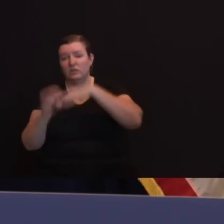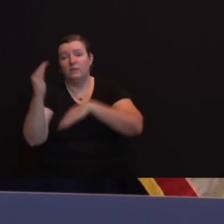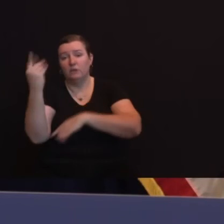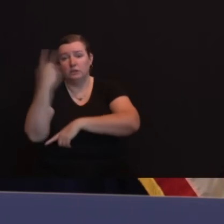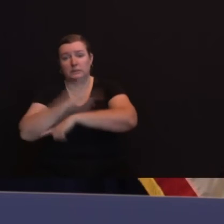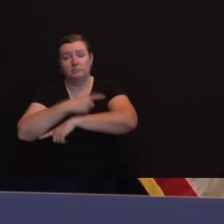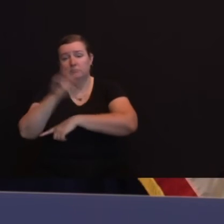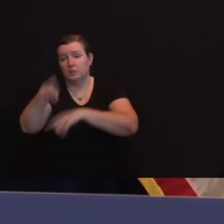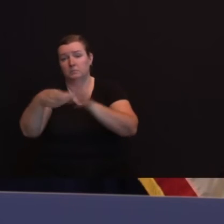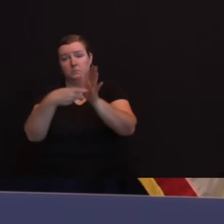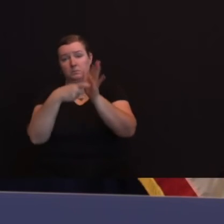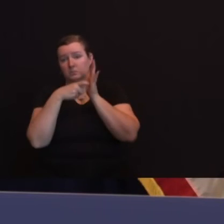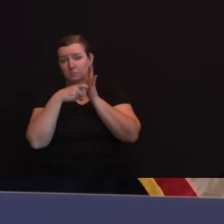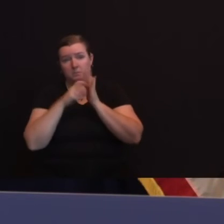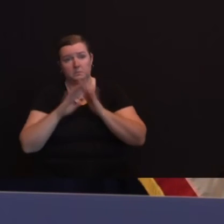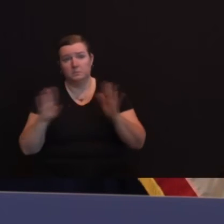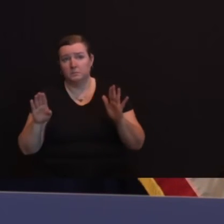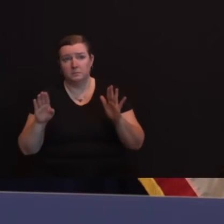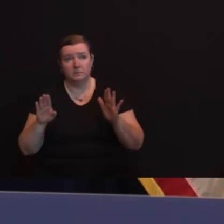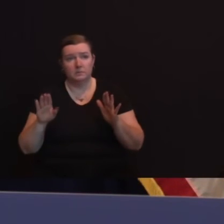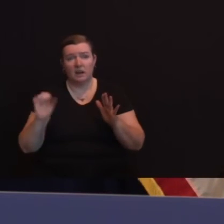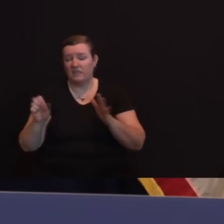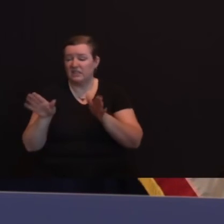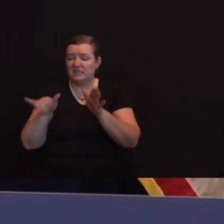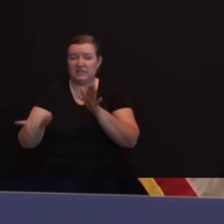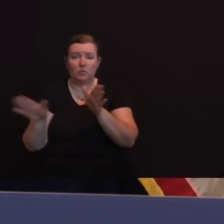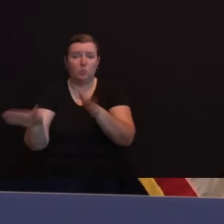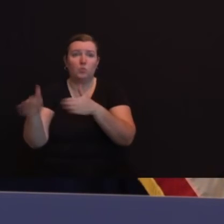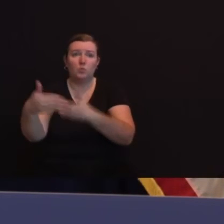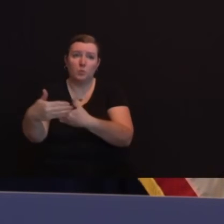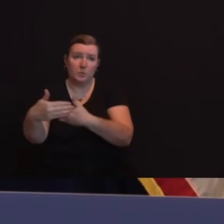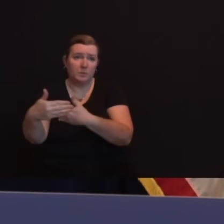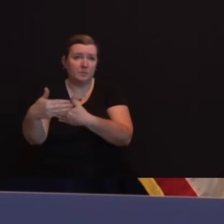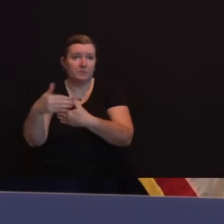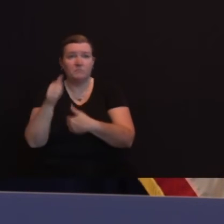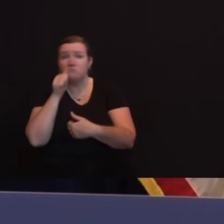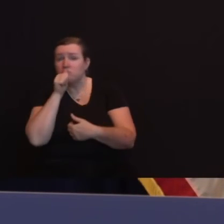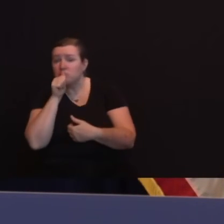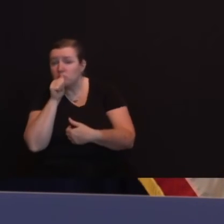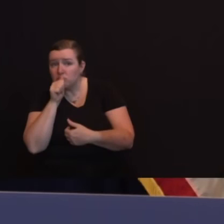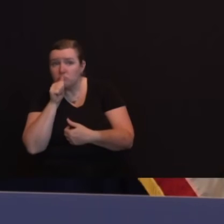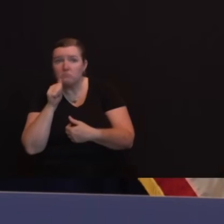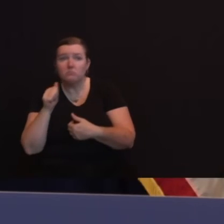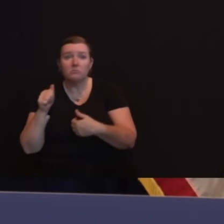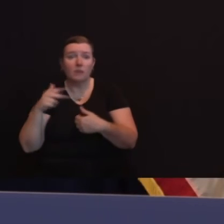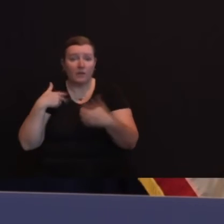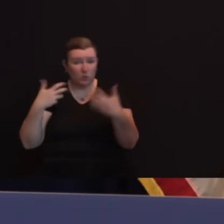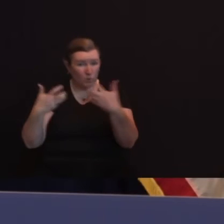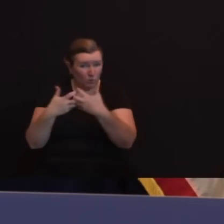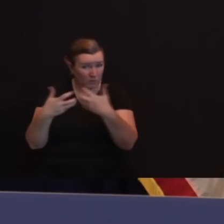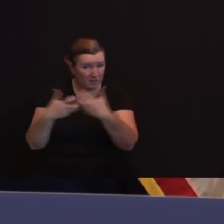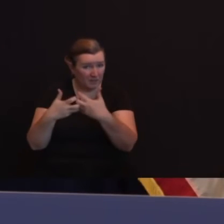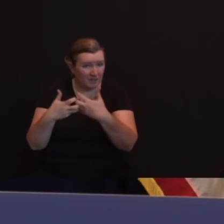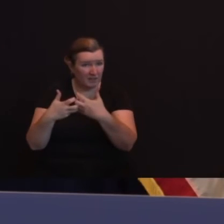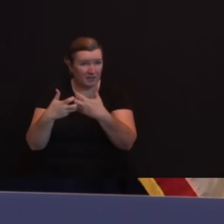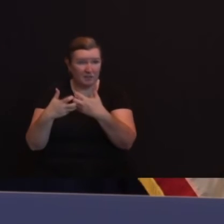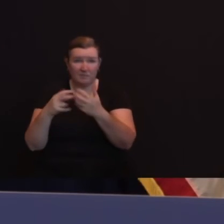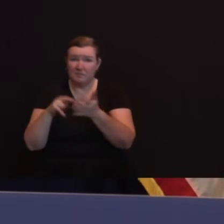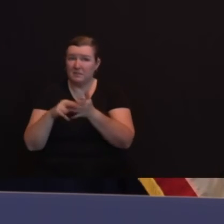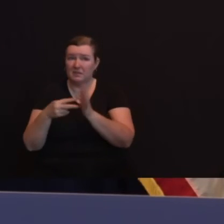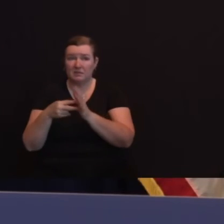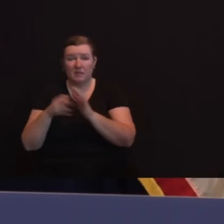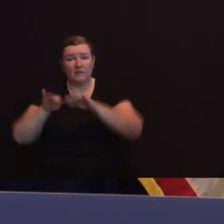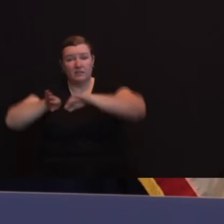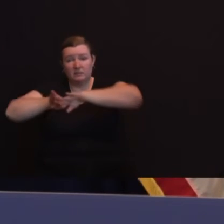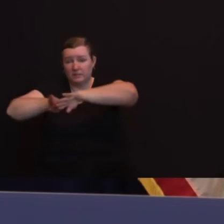private residence or room. If the resident has a roommate, the resident should be quarantined in a separate